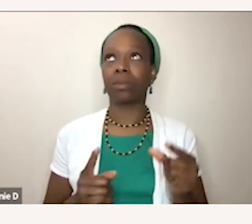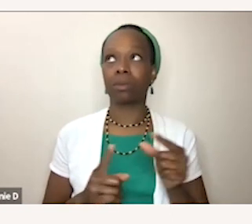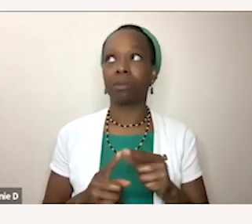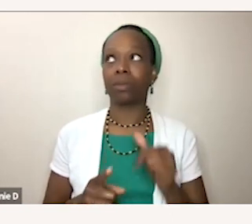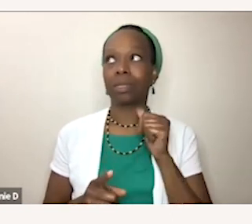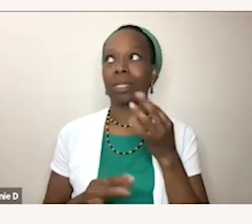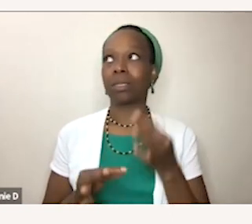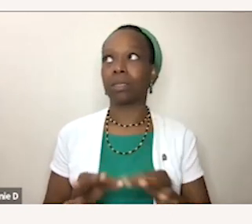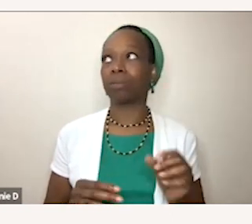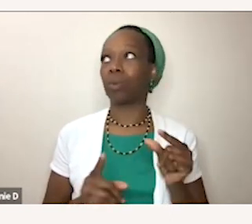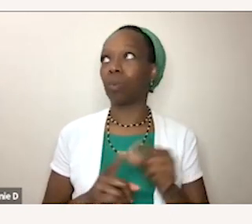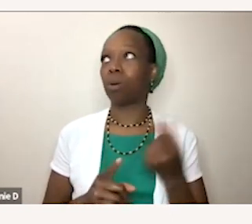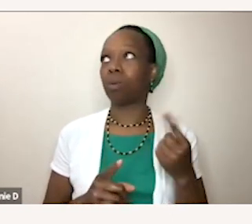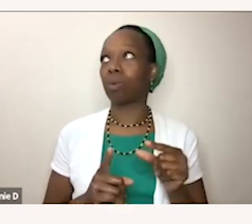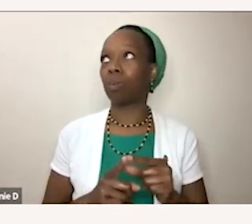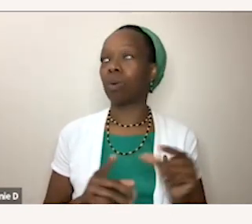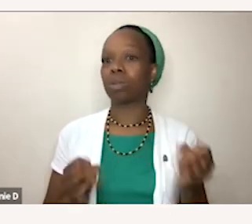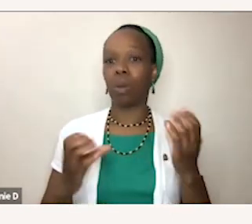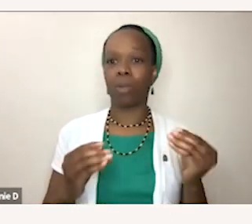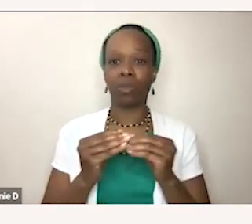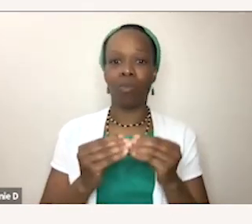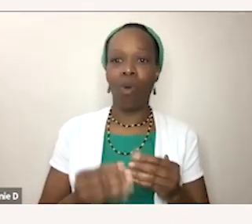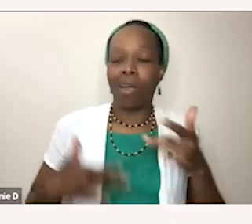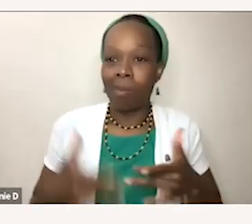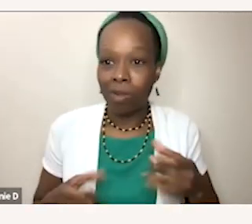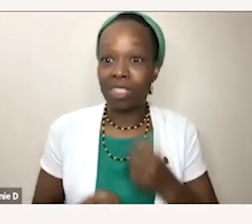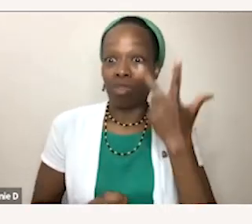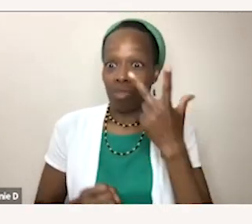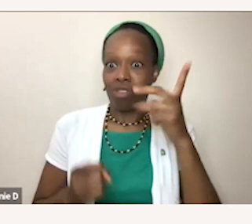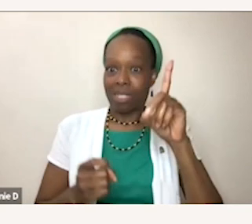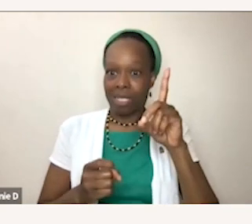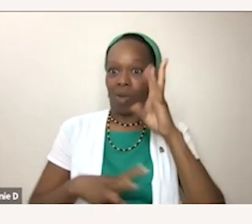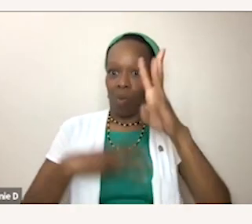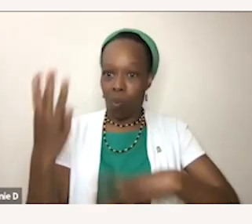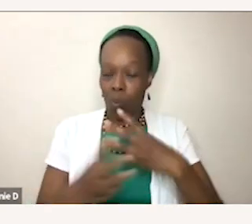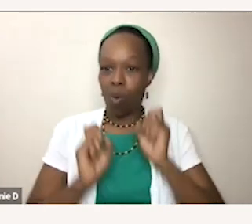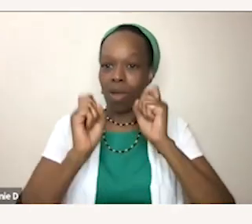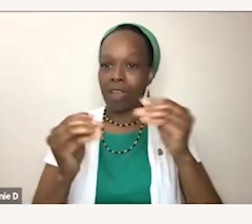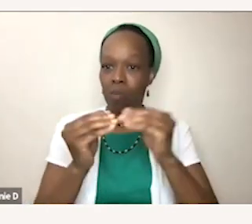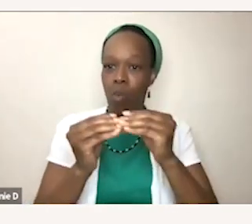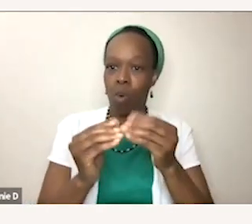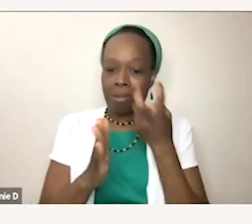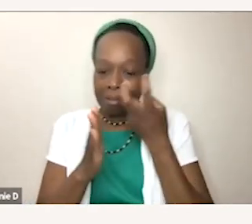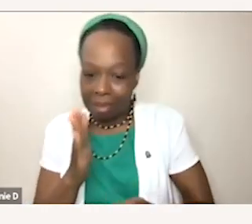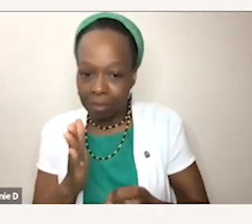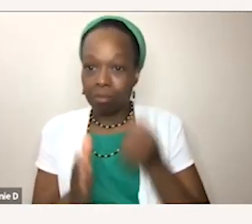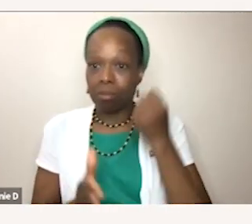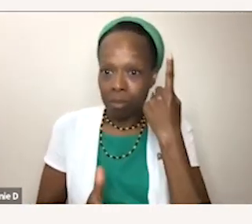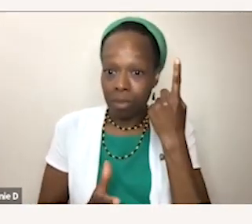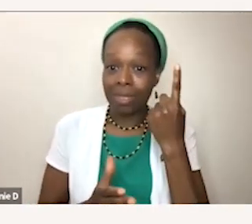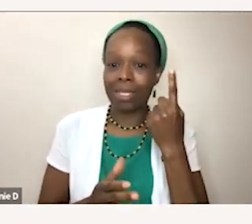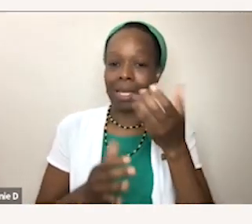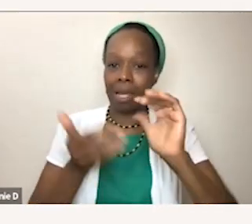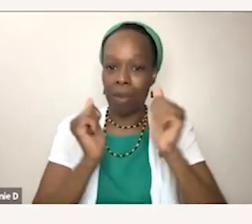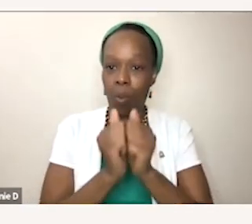as a simple transcription. There is so much more. It is so three-dimensional and really gives a lot of meaning than